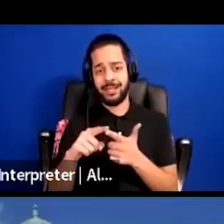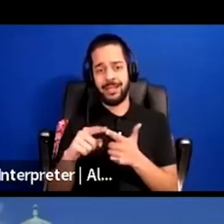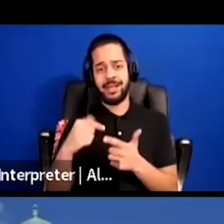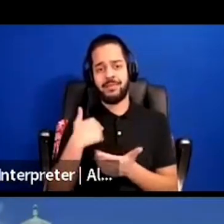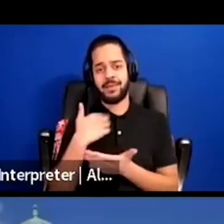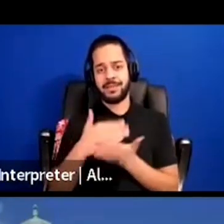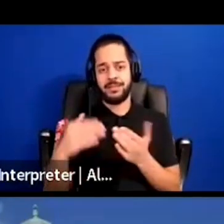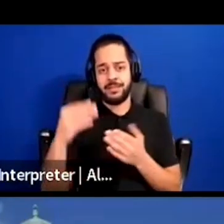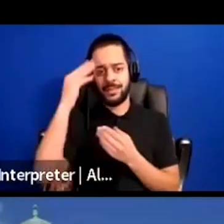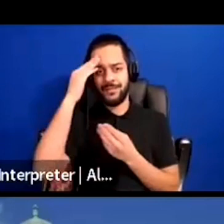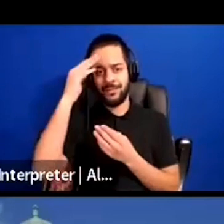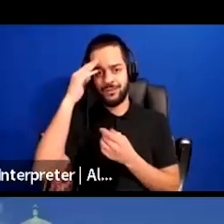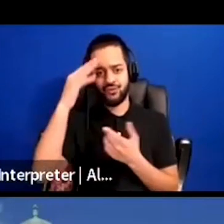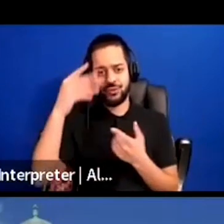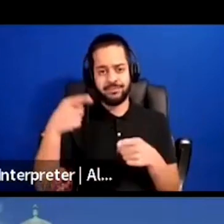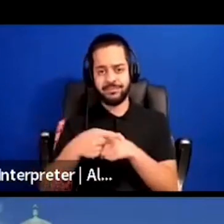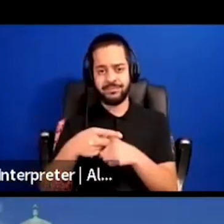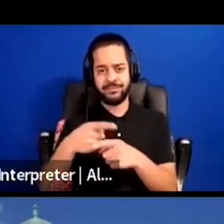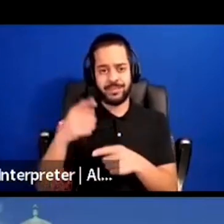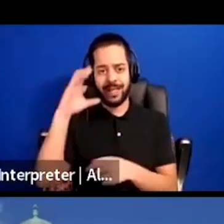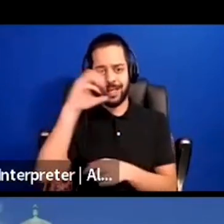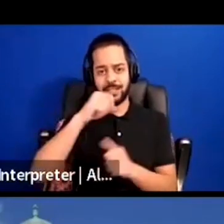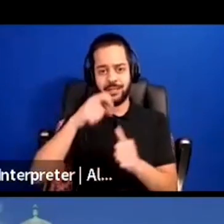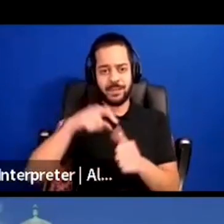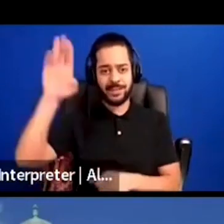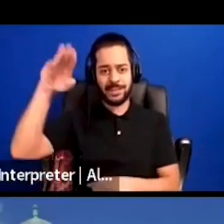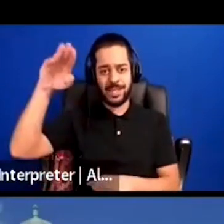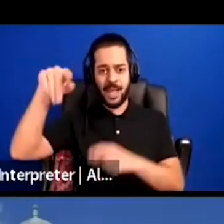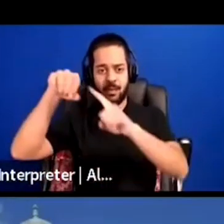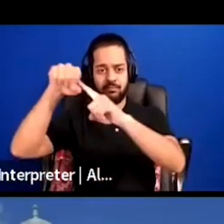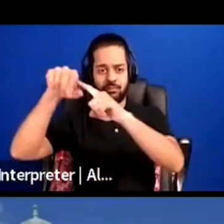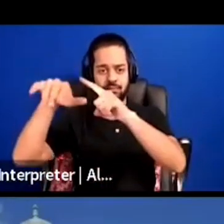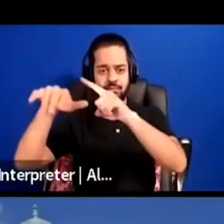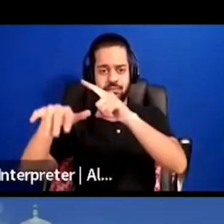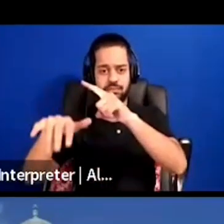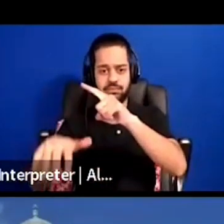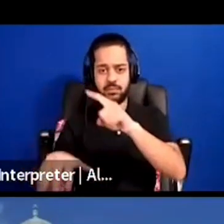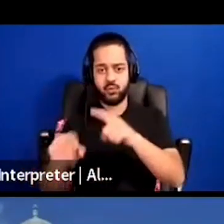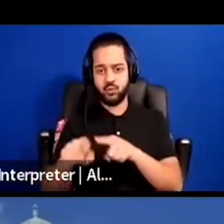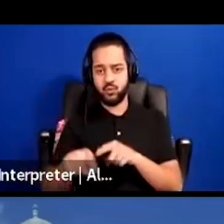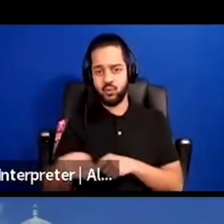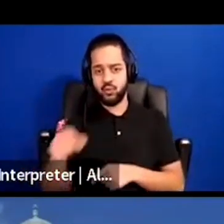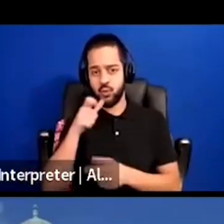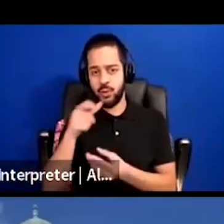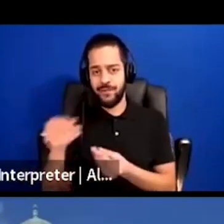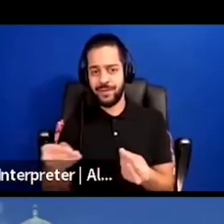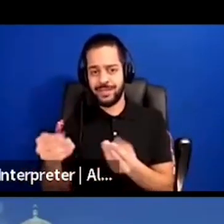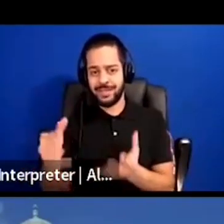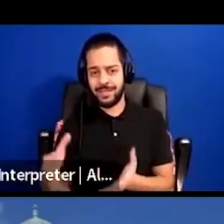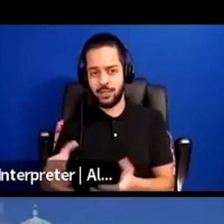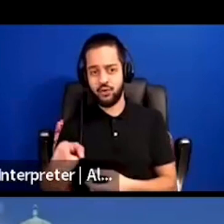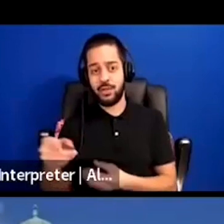information, I guess, coming top down from the director of special education to the facilitators, from the